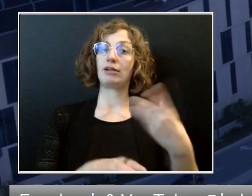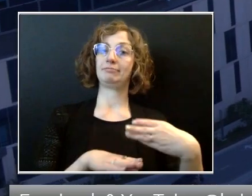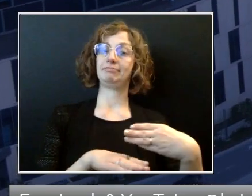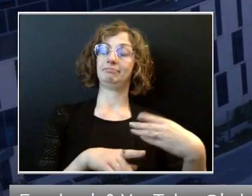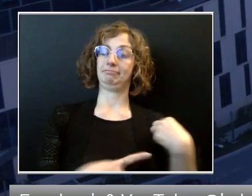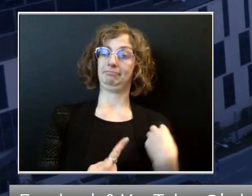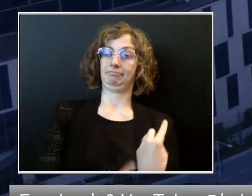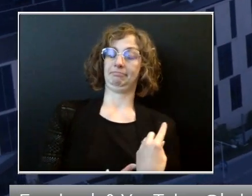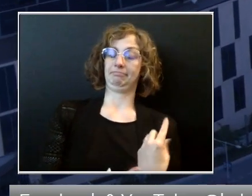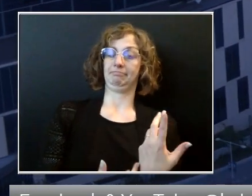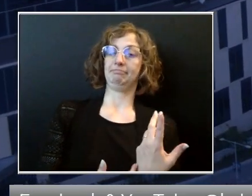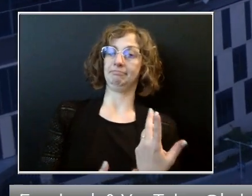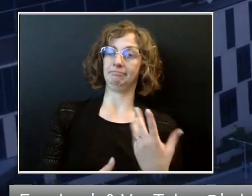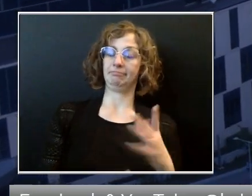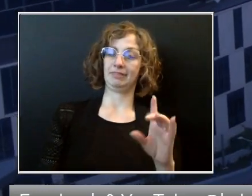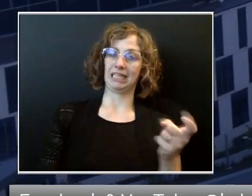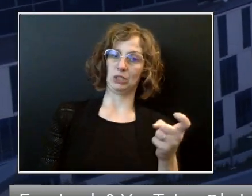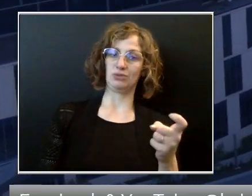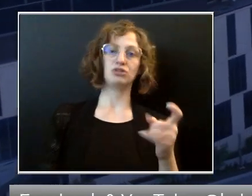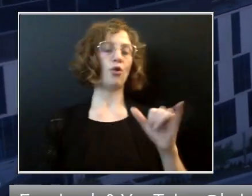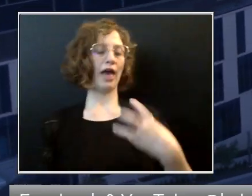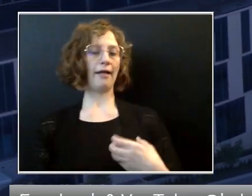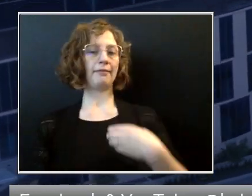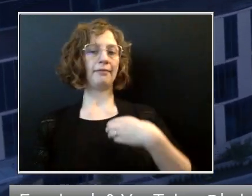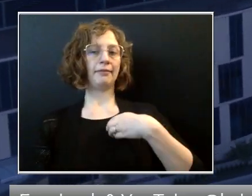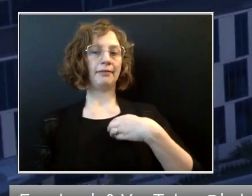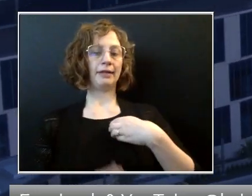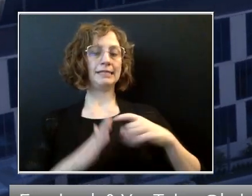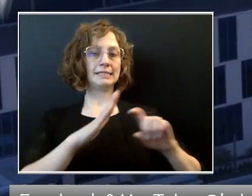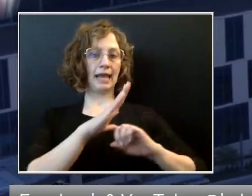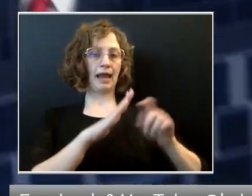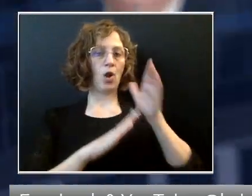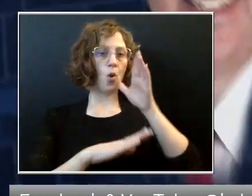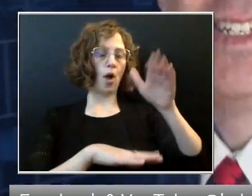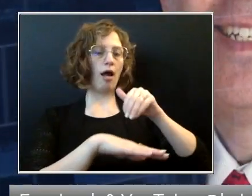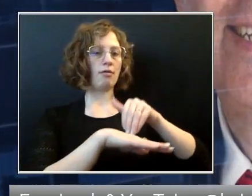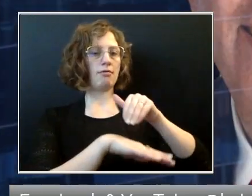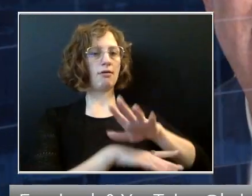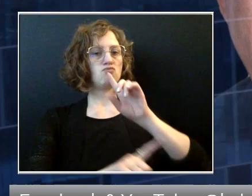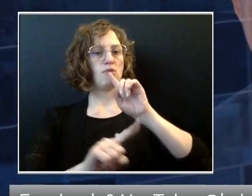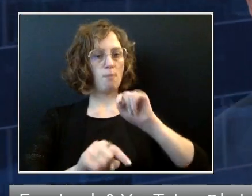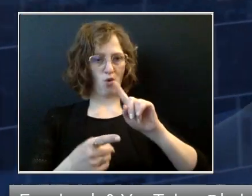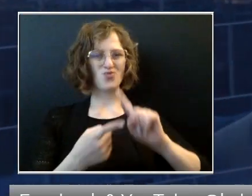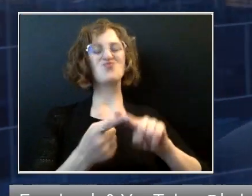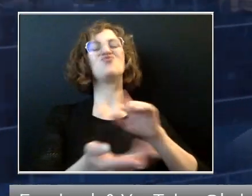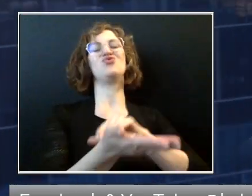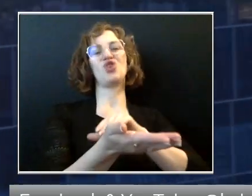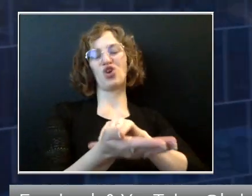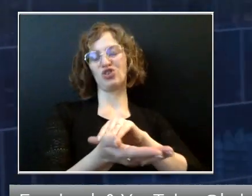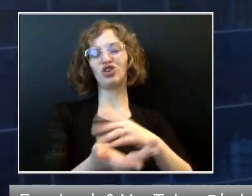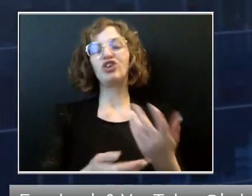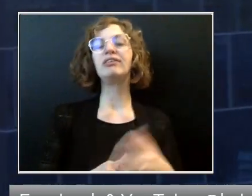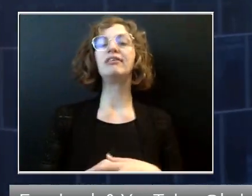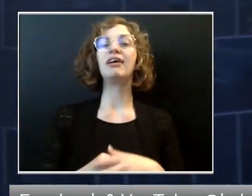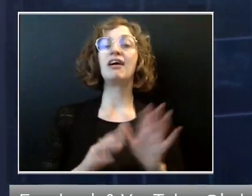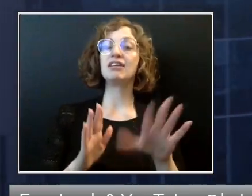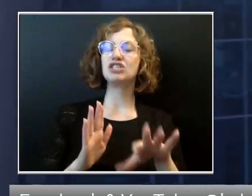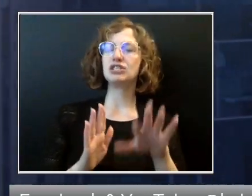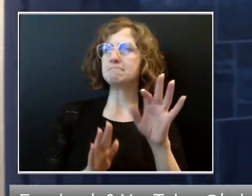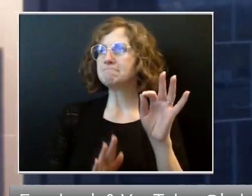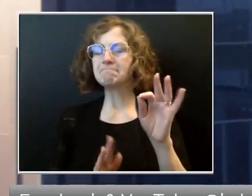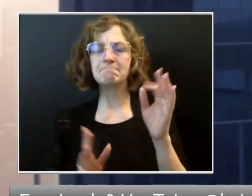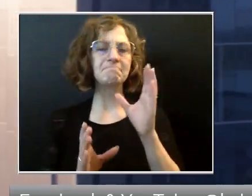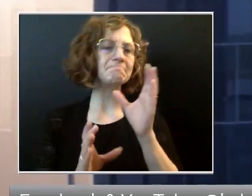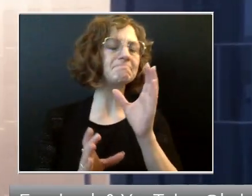to the doctor's office. Then she was on a mission to find the perfect doctor to treat her. Dr. Barenbaum at the University of Kansas